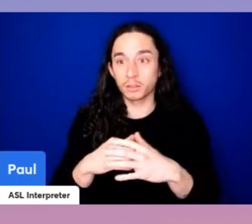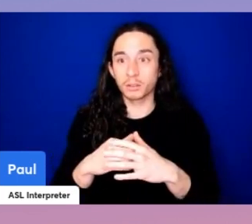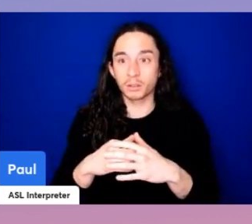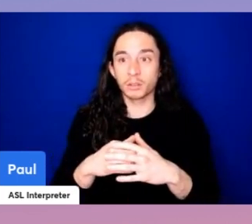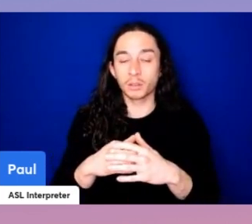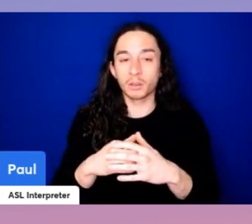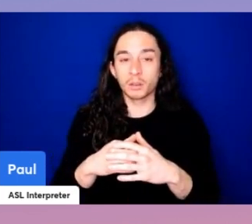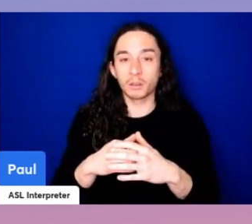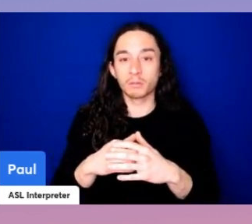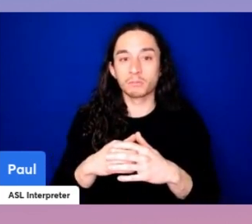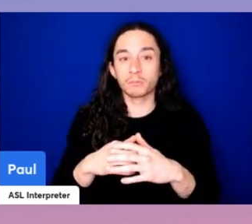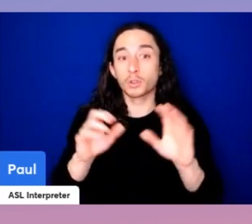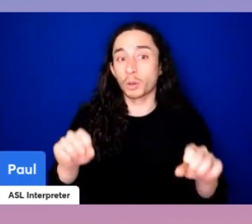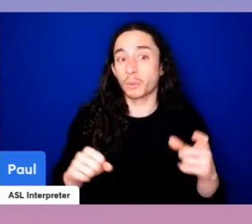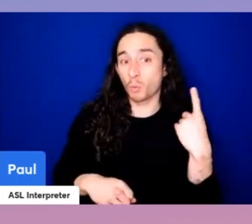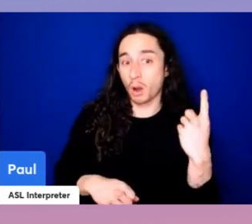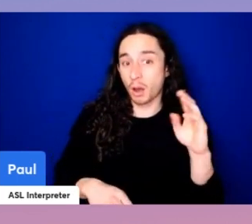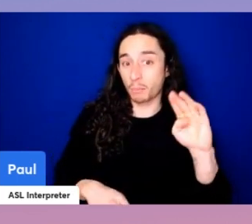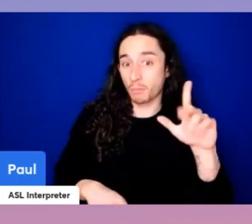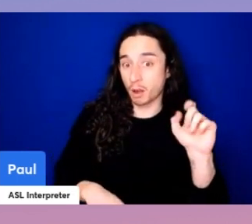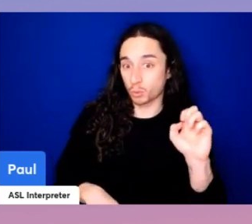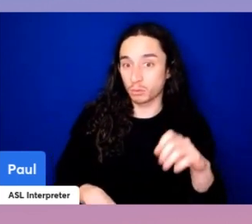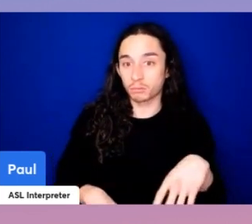one module or one package.